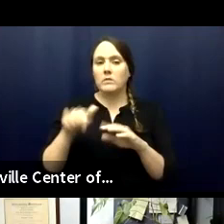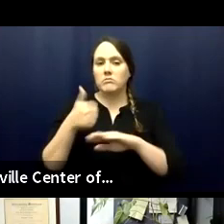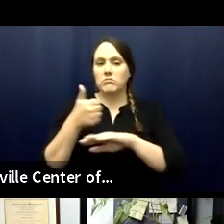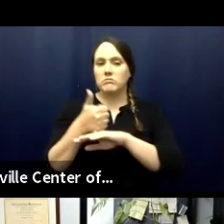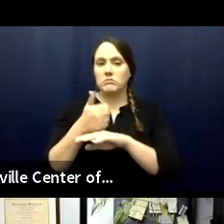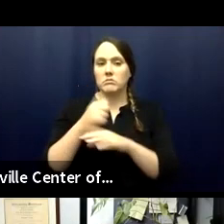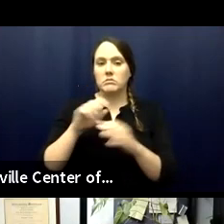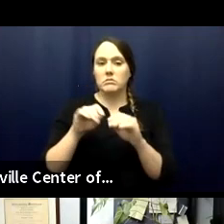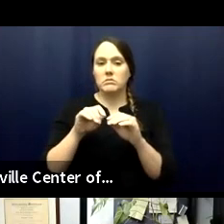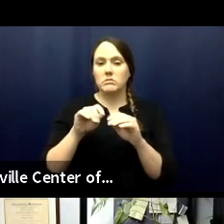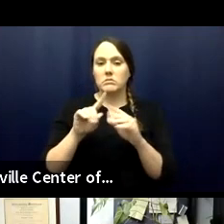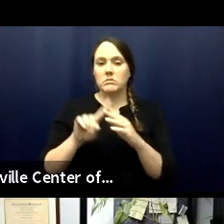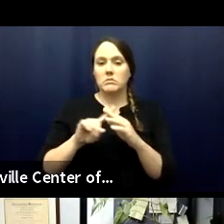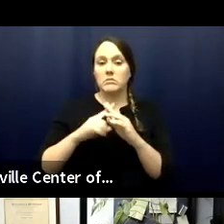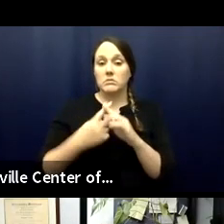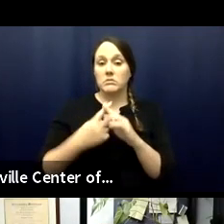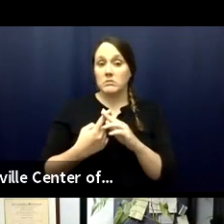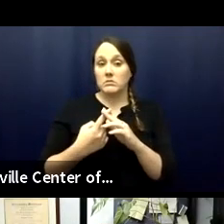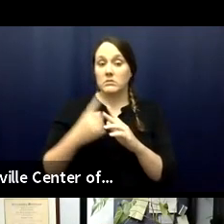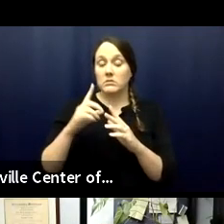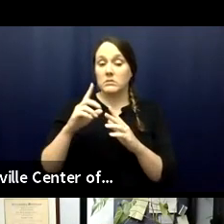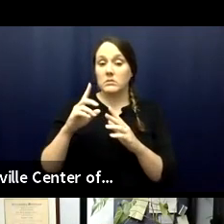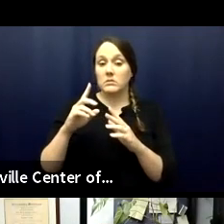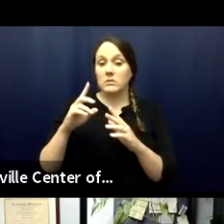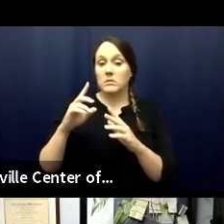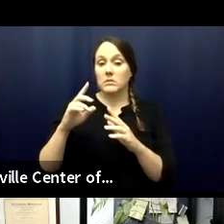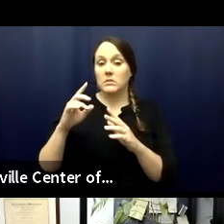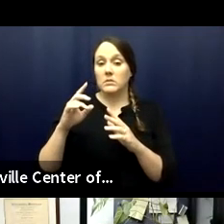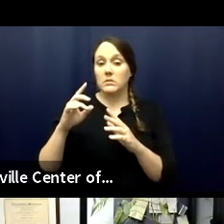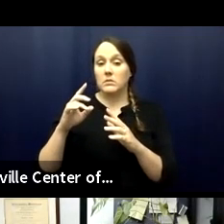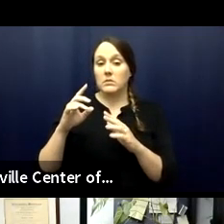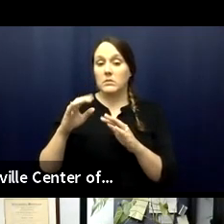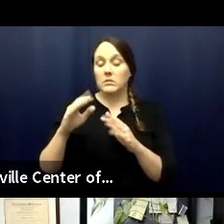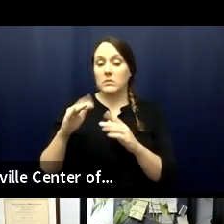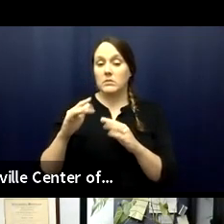So you intended it to go into effect?